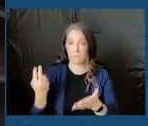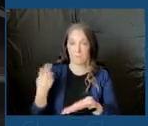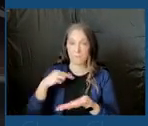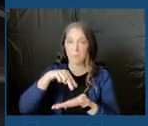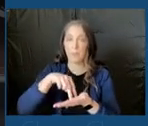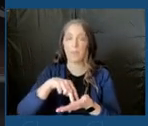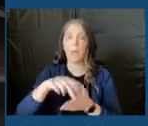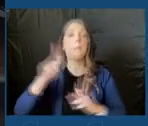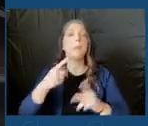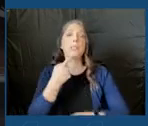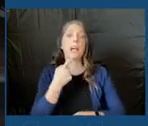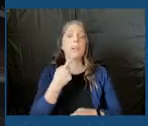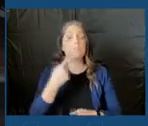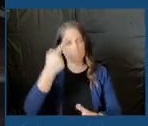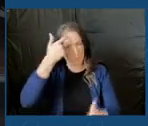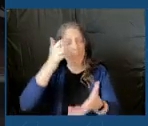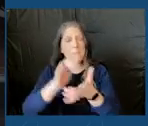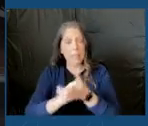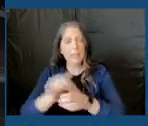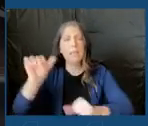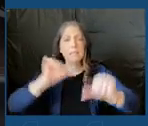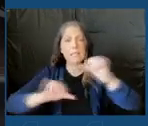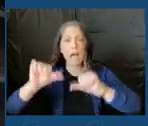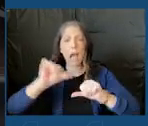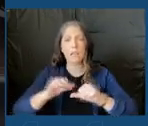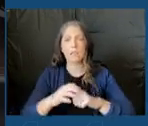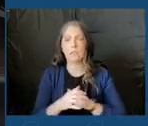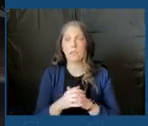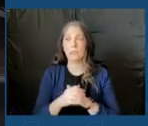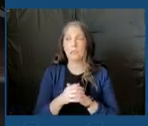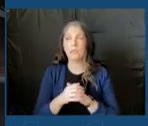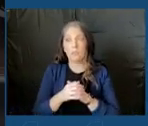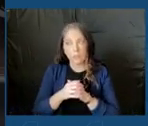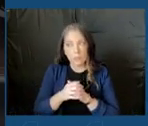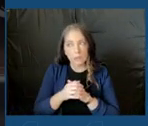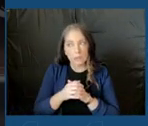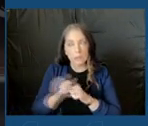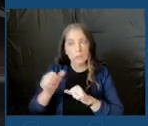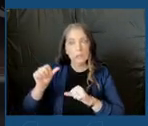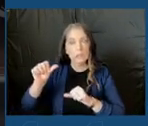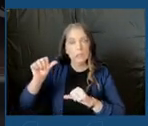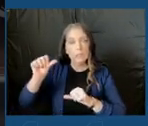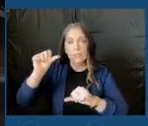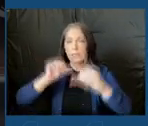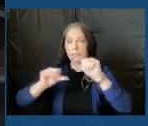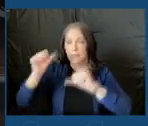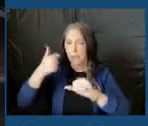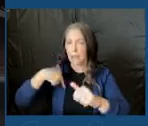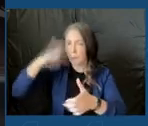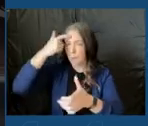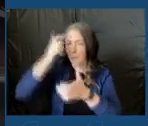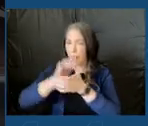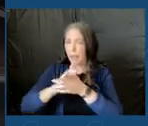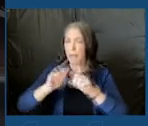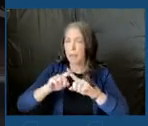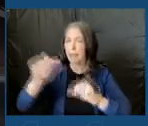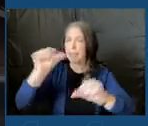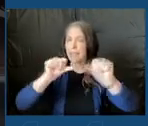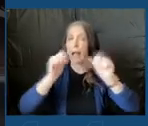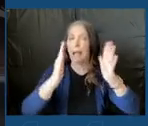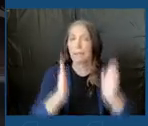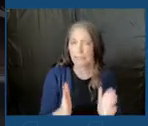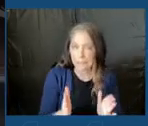science. Believe the science. It was the science we could believe, but the scientists we sometimes had problems with. That's how